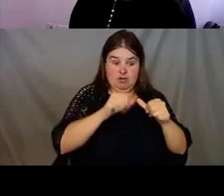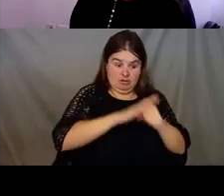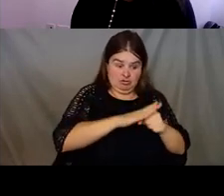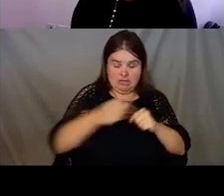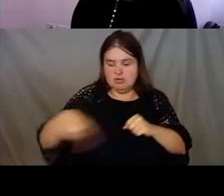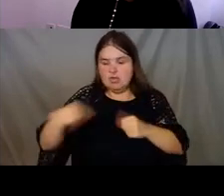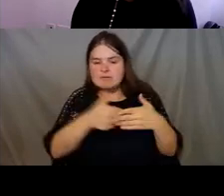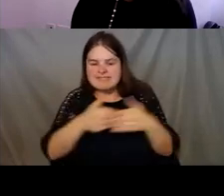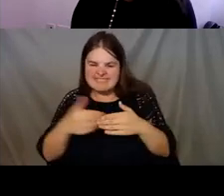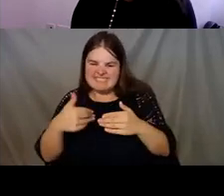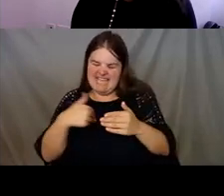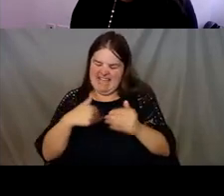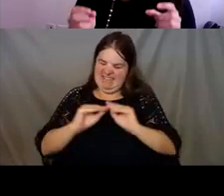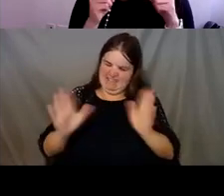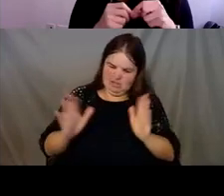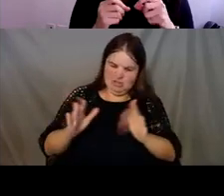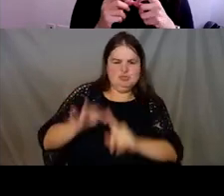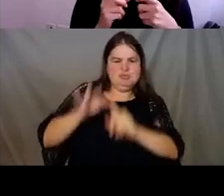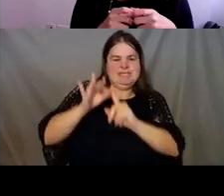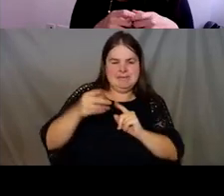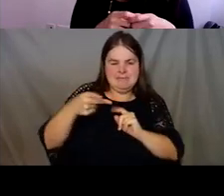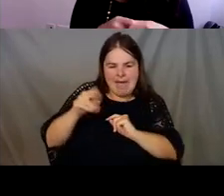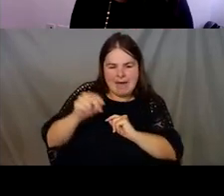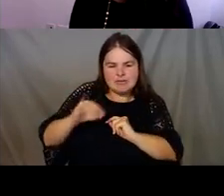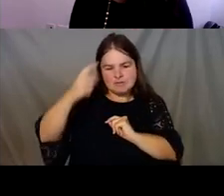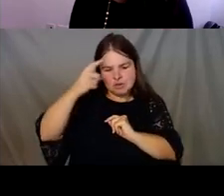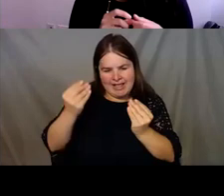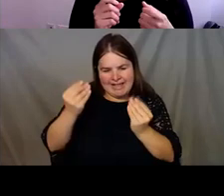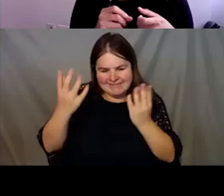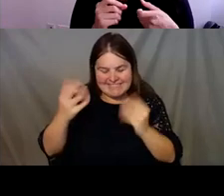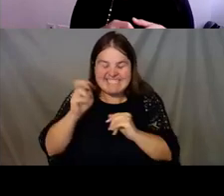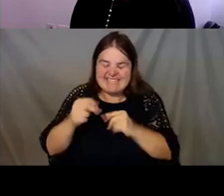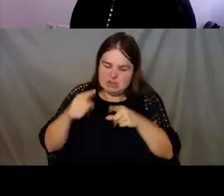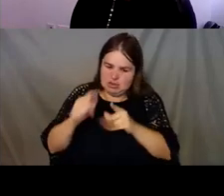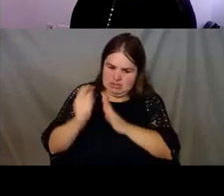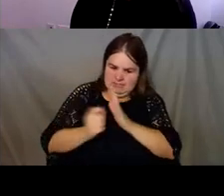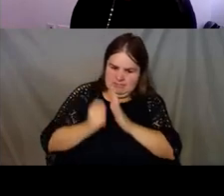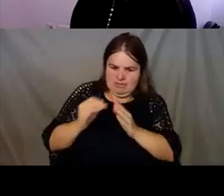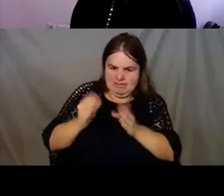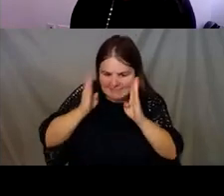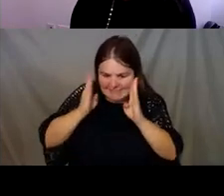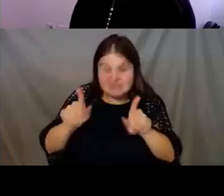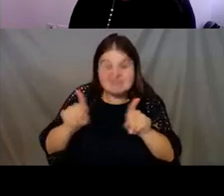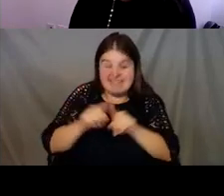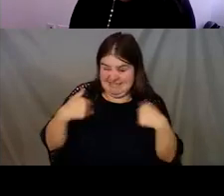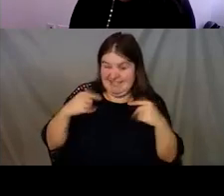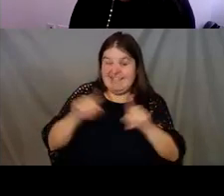distinct patterns of neural activity, you know, even within just periods of attention and as early as 3 months of